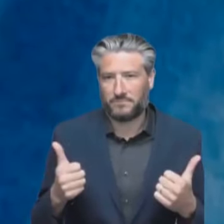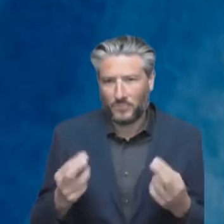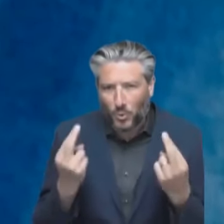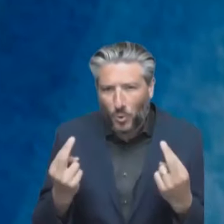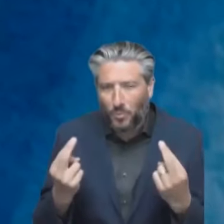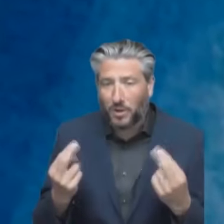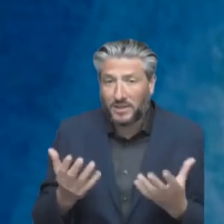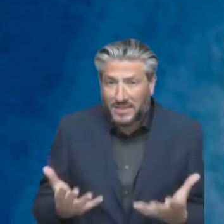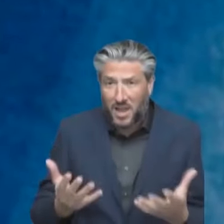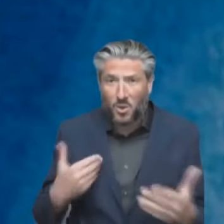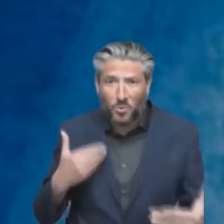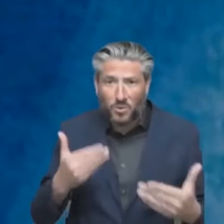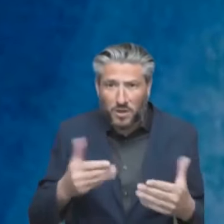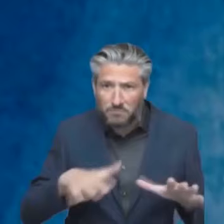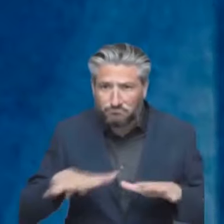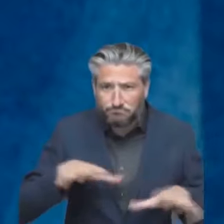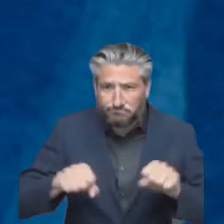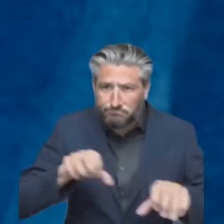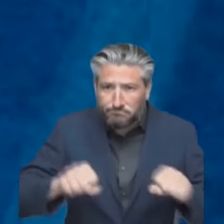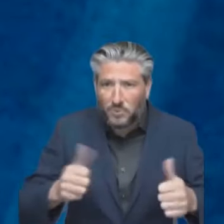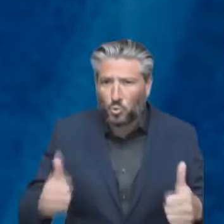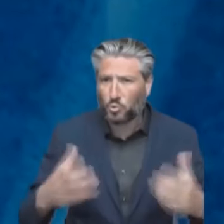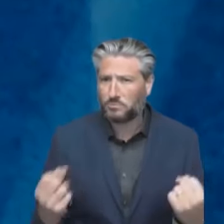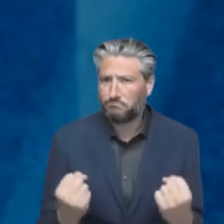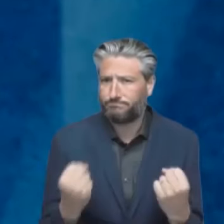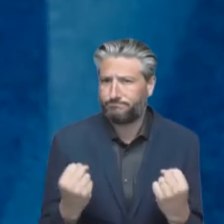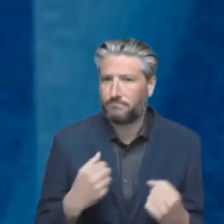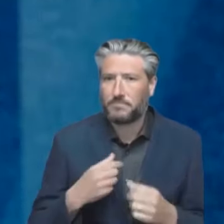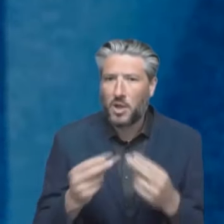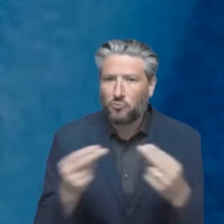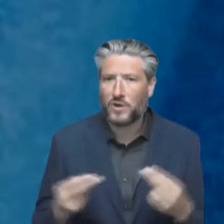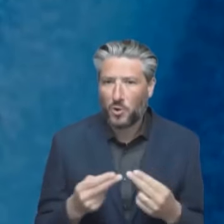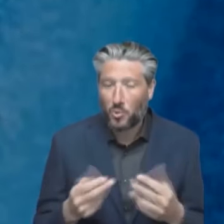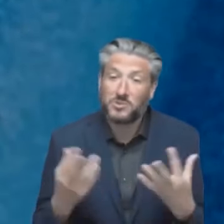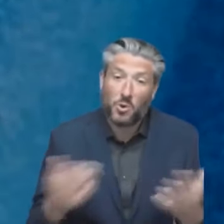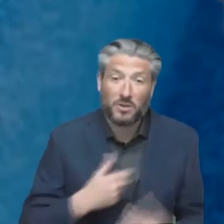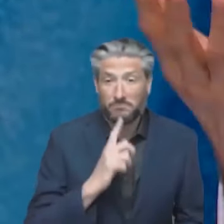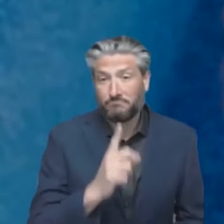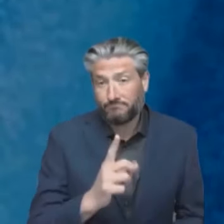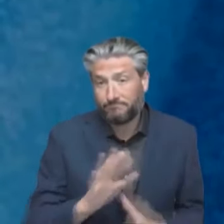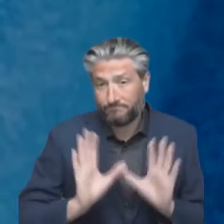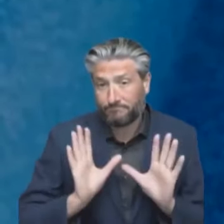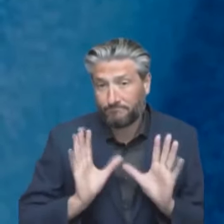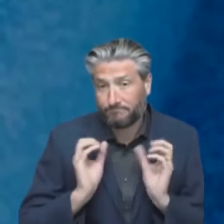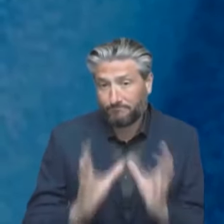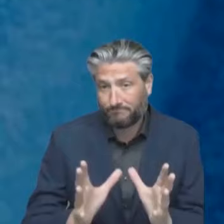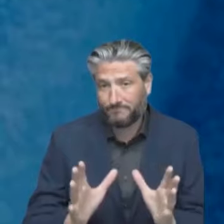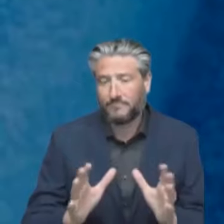field. Okay, so that's what we can say in terms of dates. But I